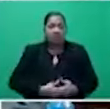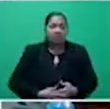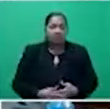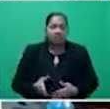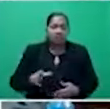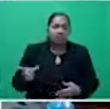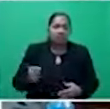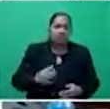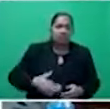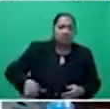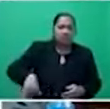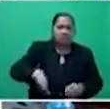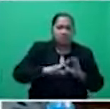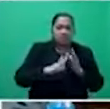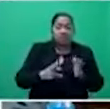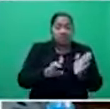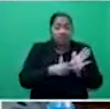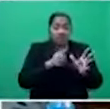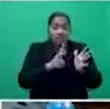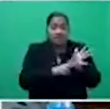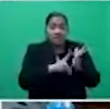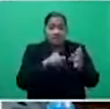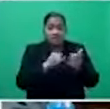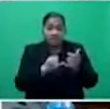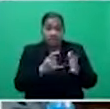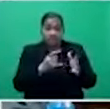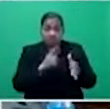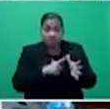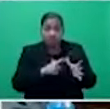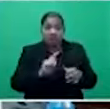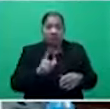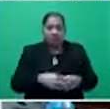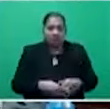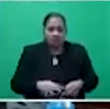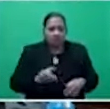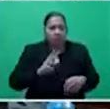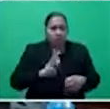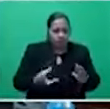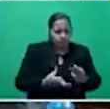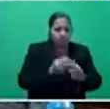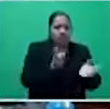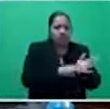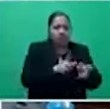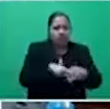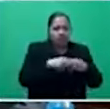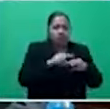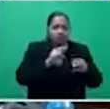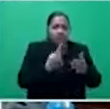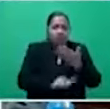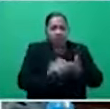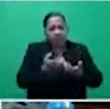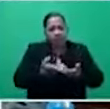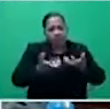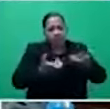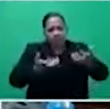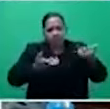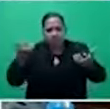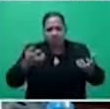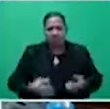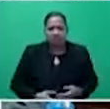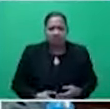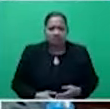with Nadronga. Navosa was split up into other provinces. That's the reality. Don't romanticize the